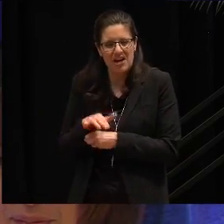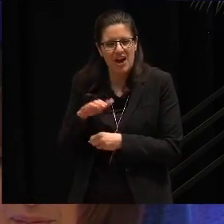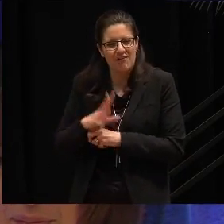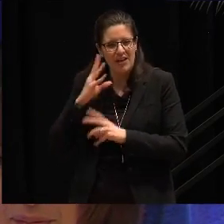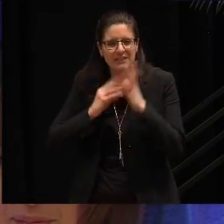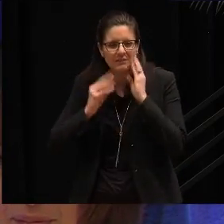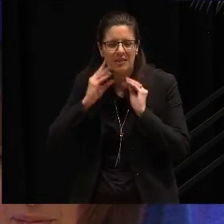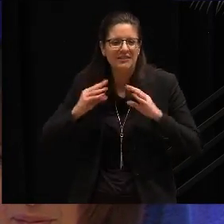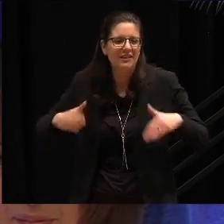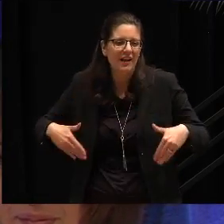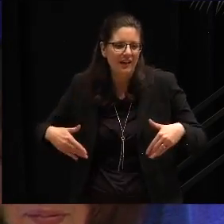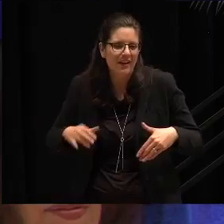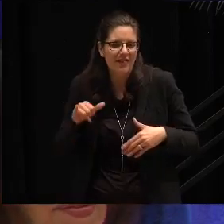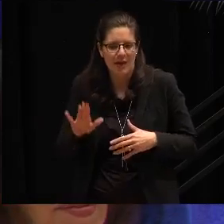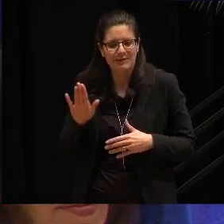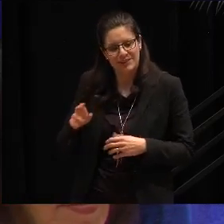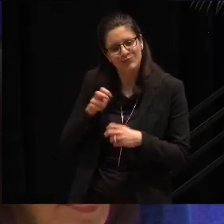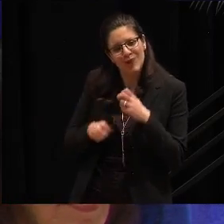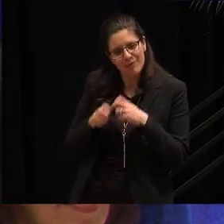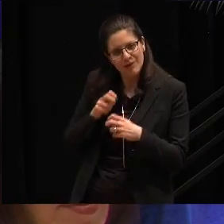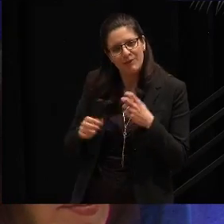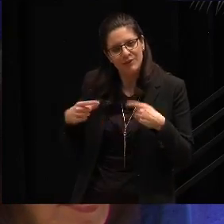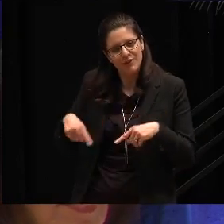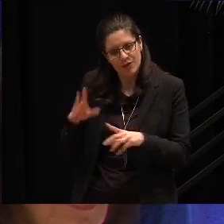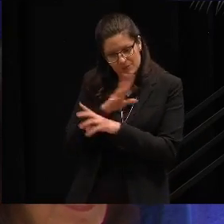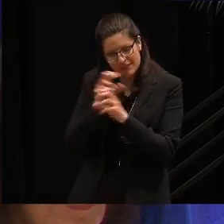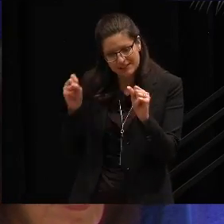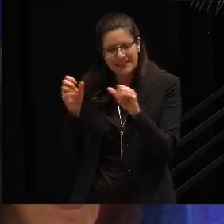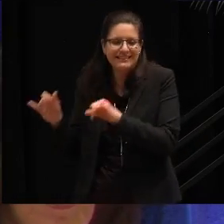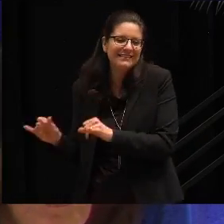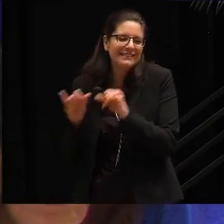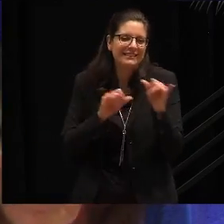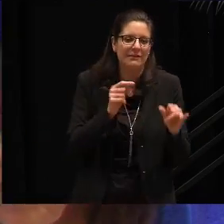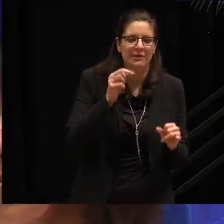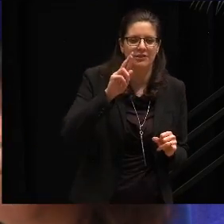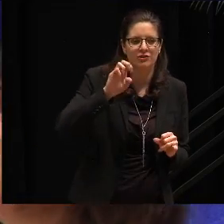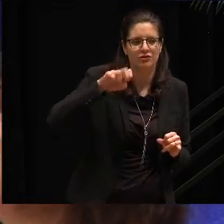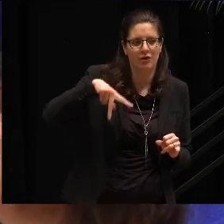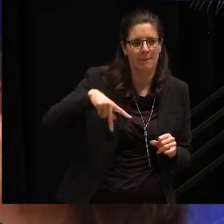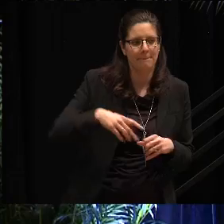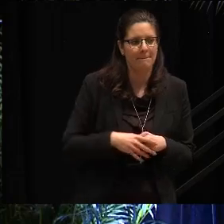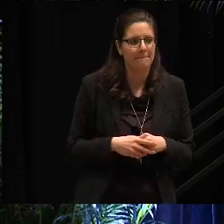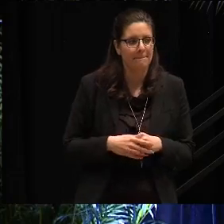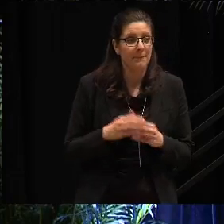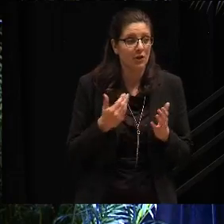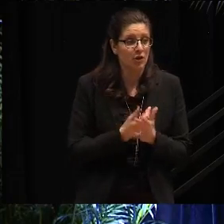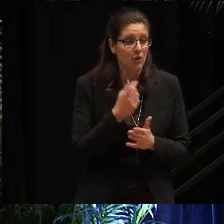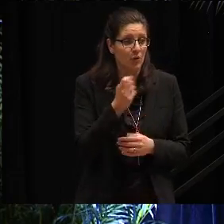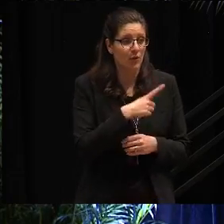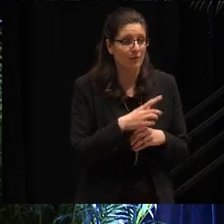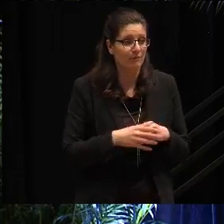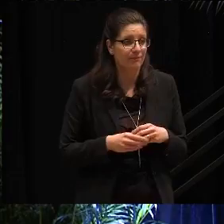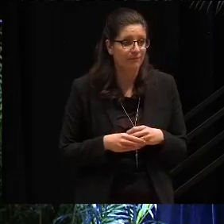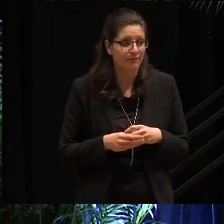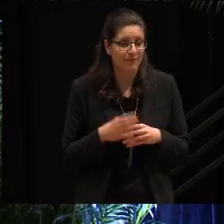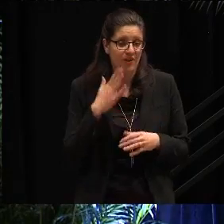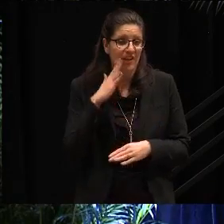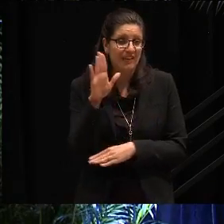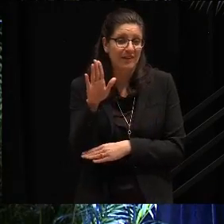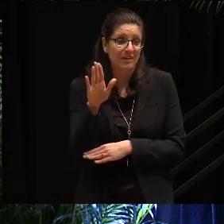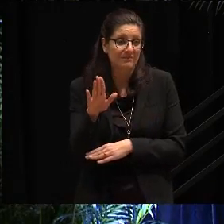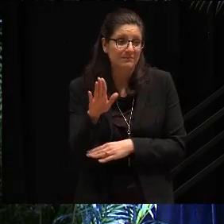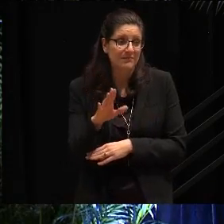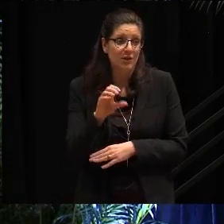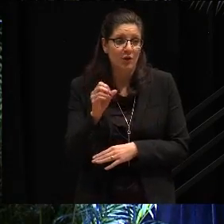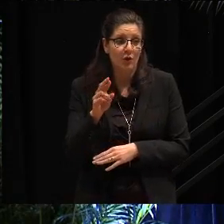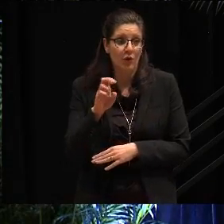president. That was part of his problem as president. Donald Trump has the same problem. Let's go to another question. Hi, good evening. I'm